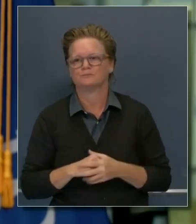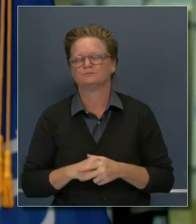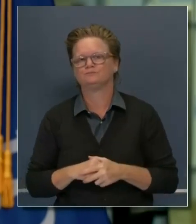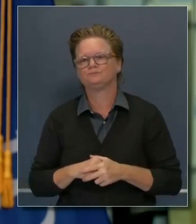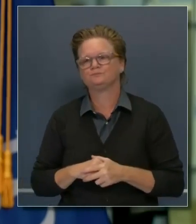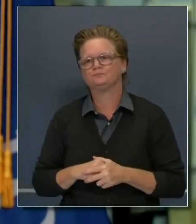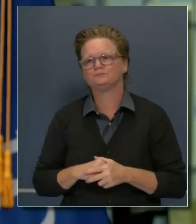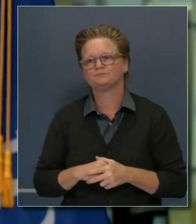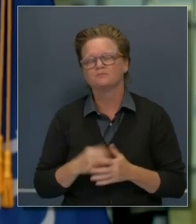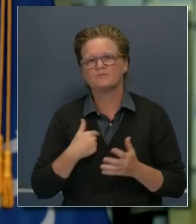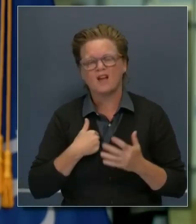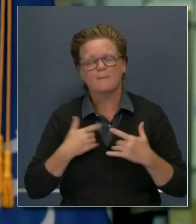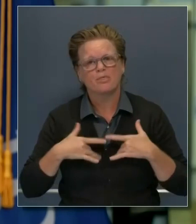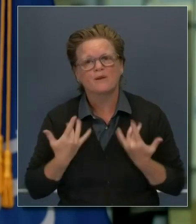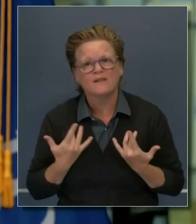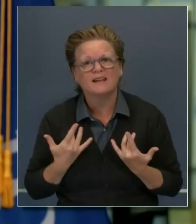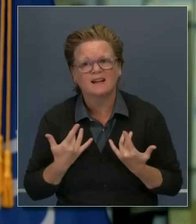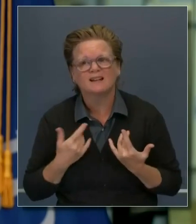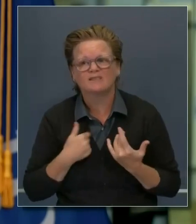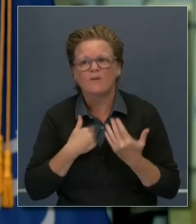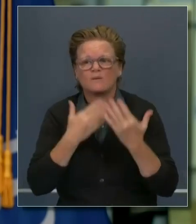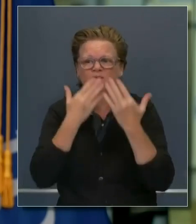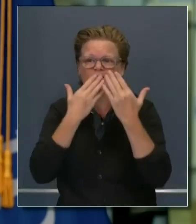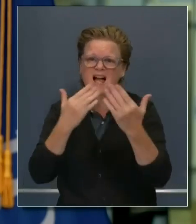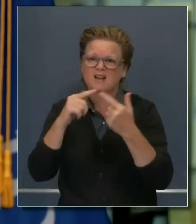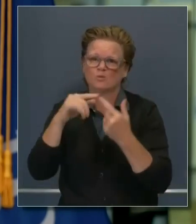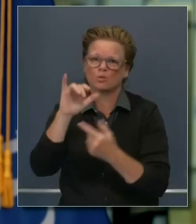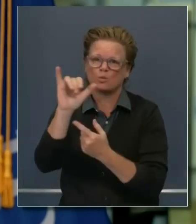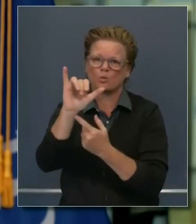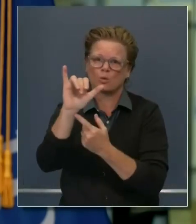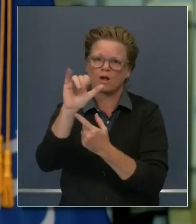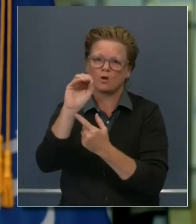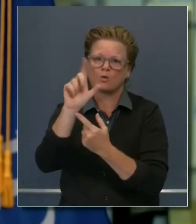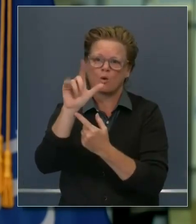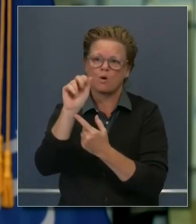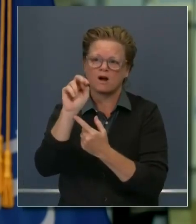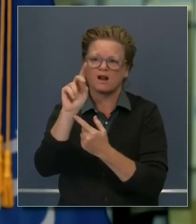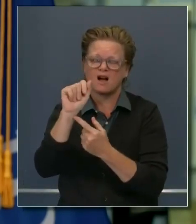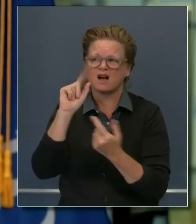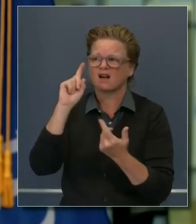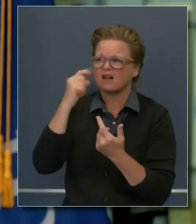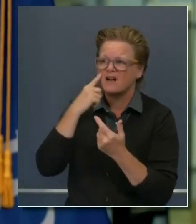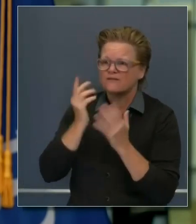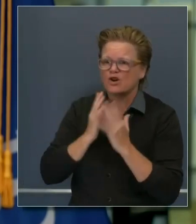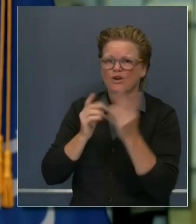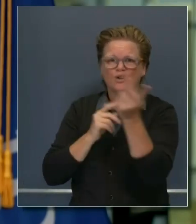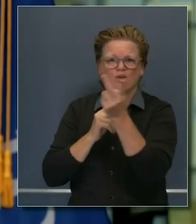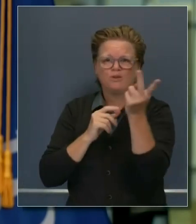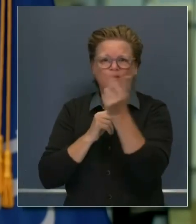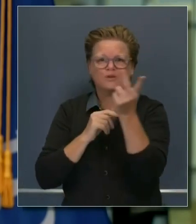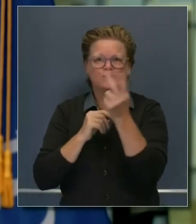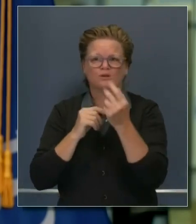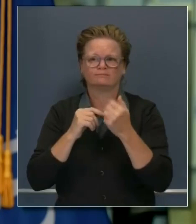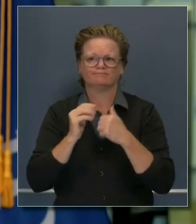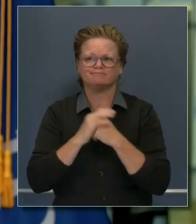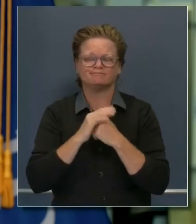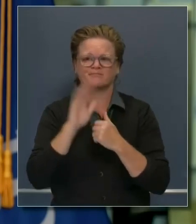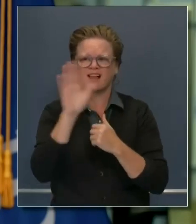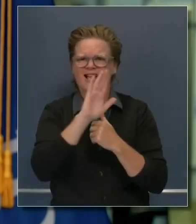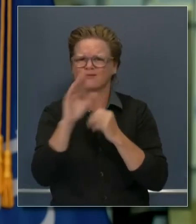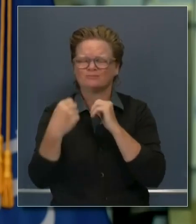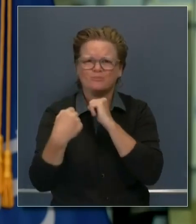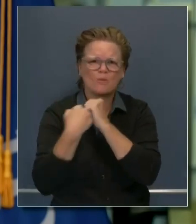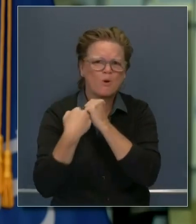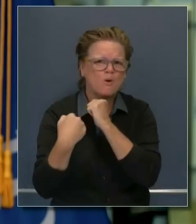be more thrilled. And again, I want to say thank you so much to the administration and Yolanda Richardson, Secretary Richardson, for her support and all